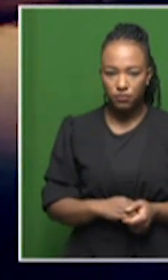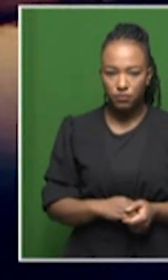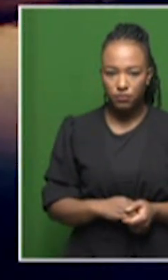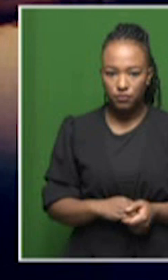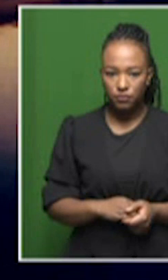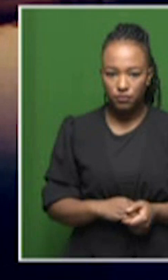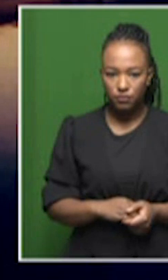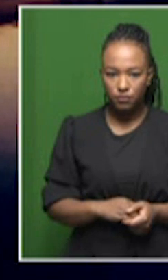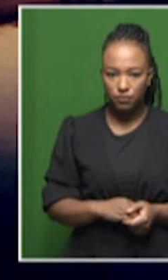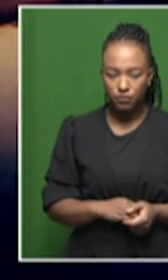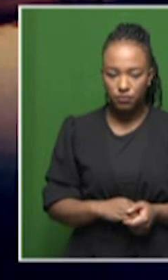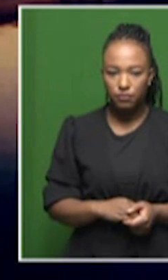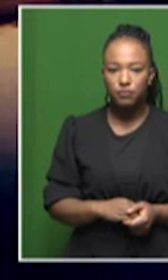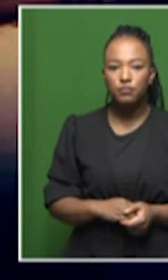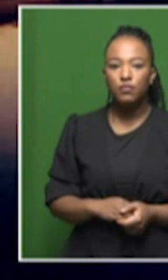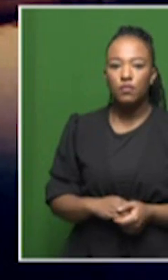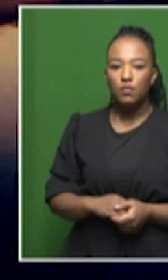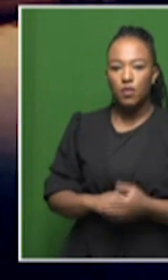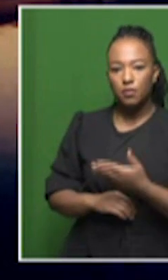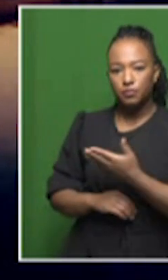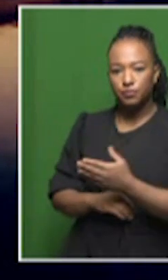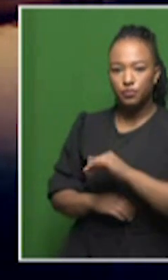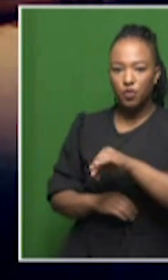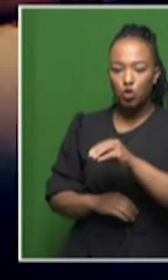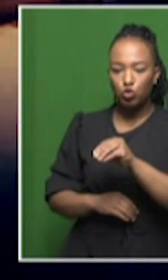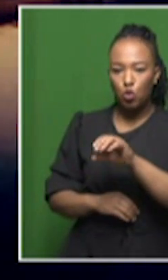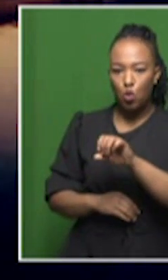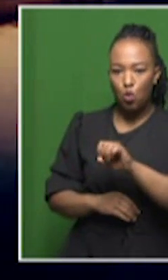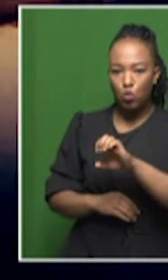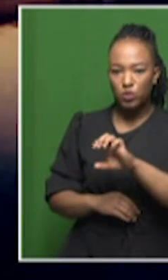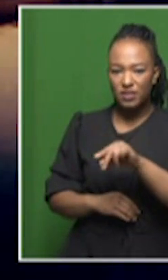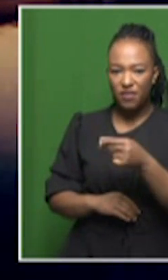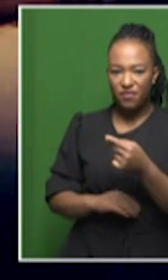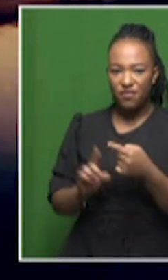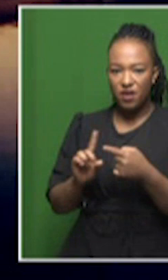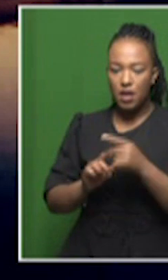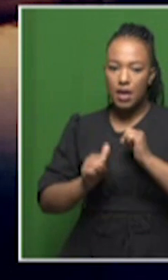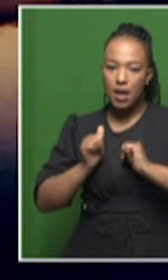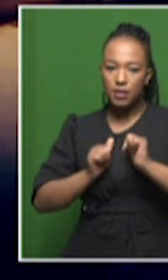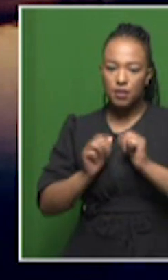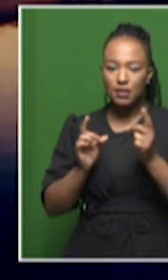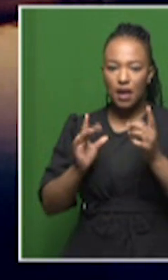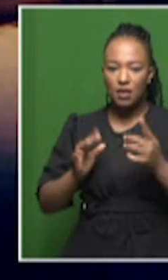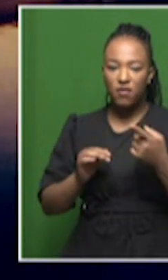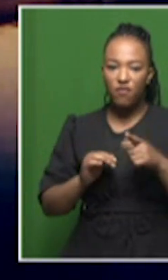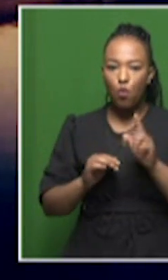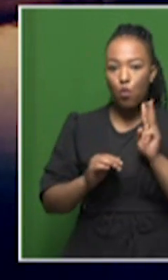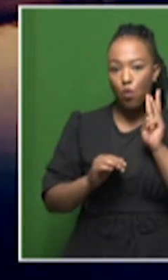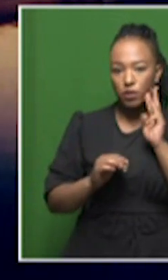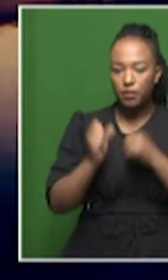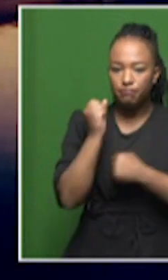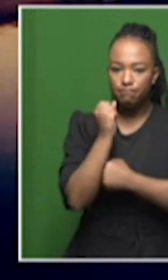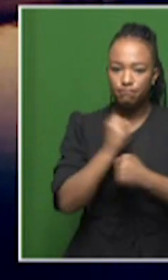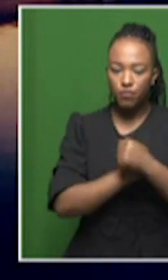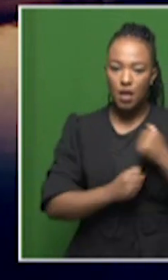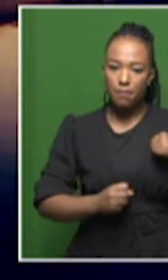So for more on this story, we're joined now by Joseph Tsatsire, who is the Acting Director for Water and Infrastructure at Nelson Mandela